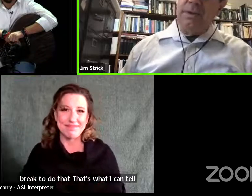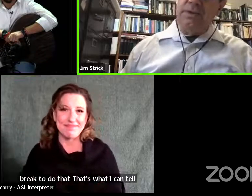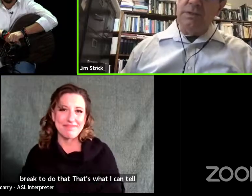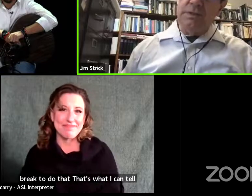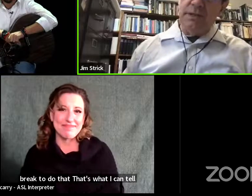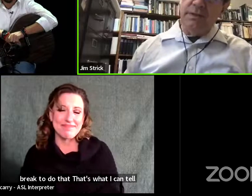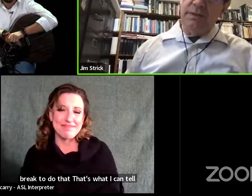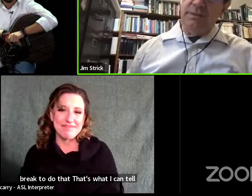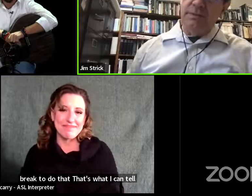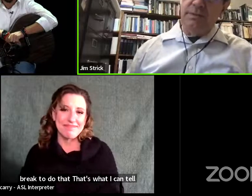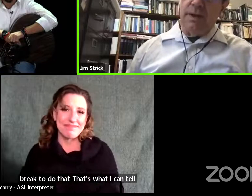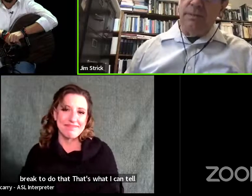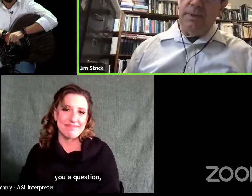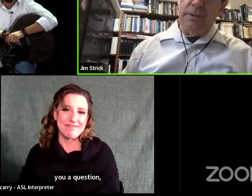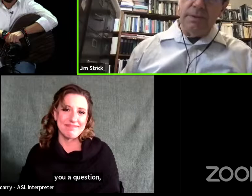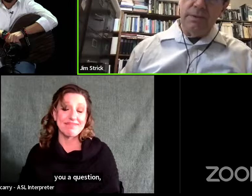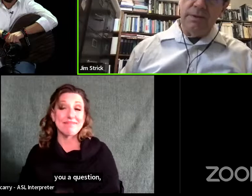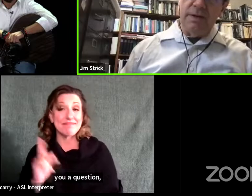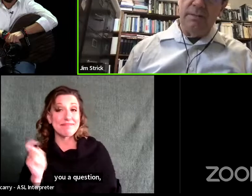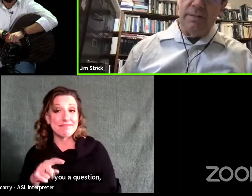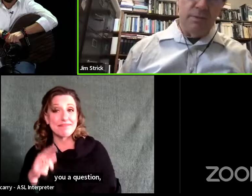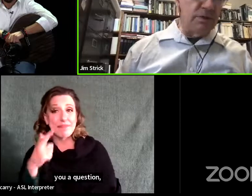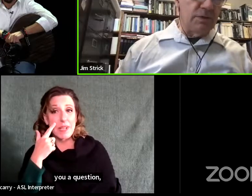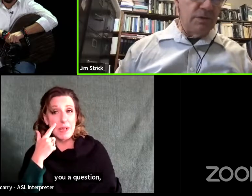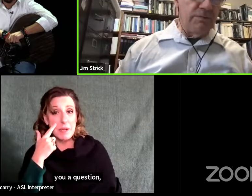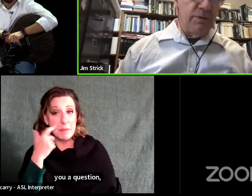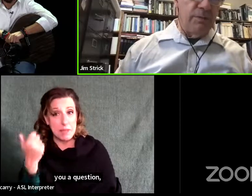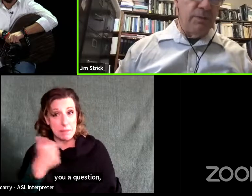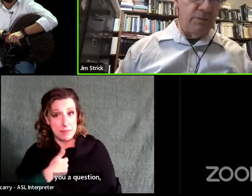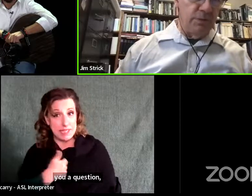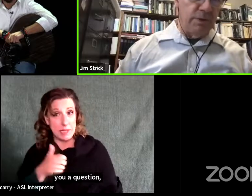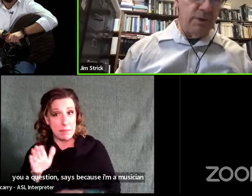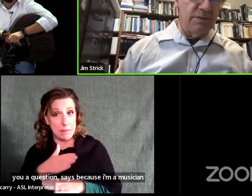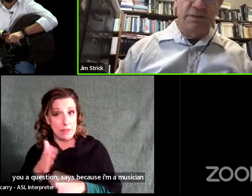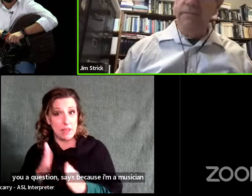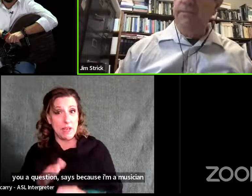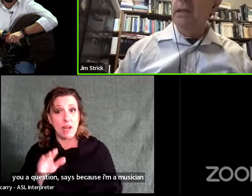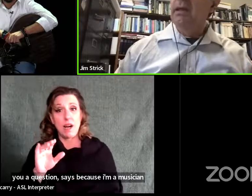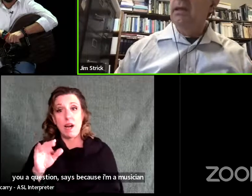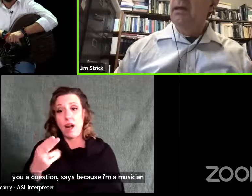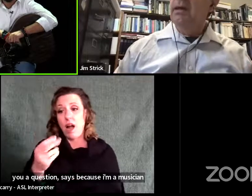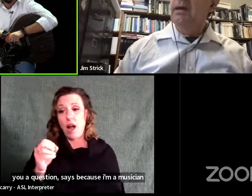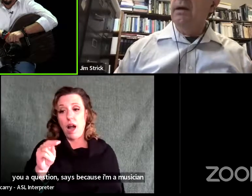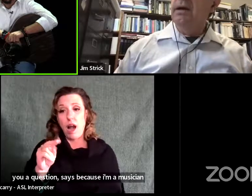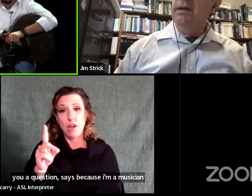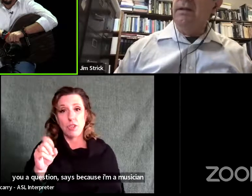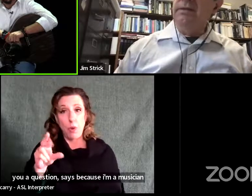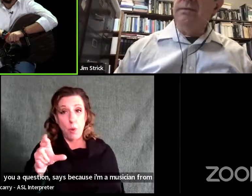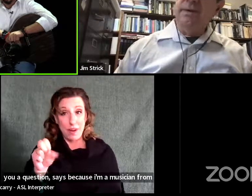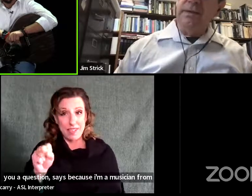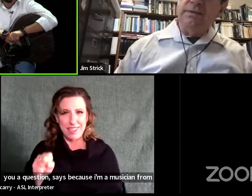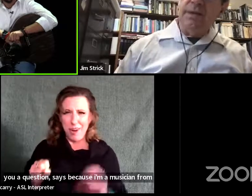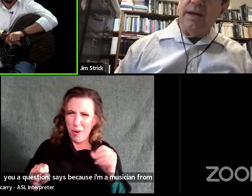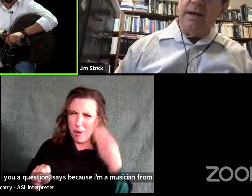A question says, because I'm a musician from Honduras. Oh, great.